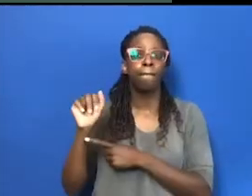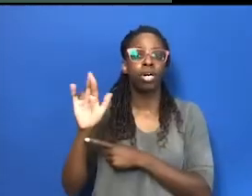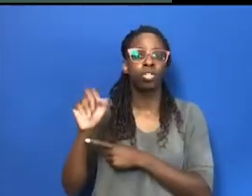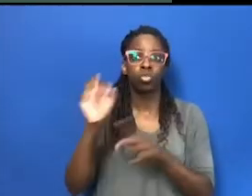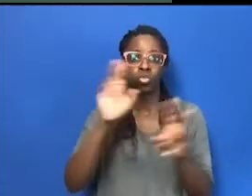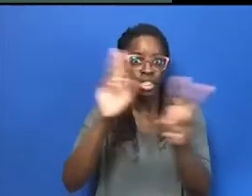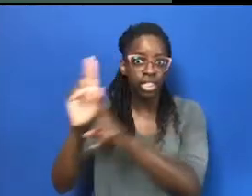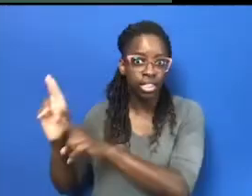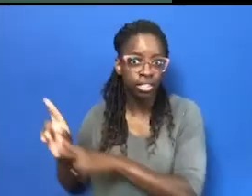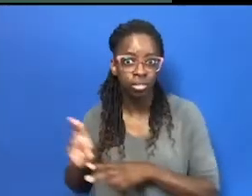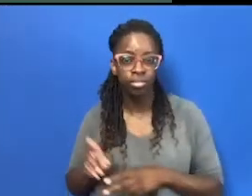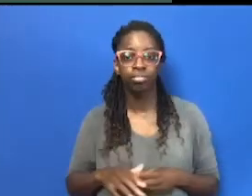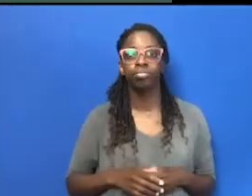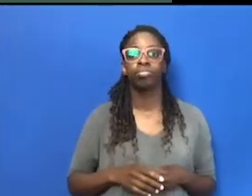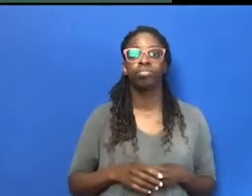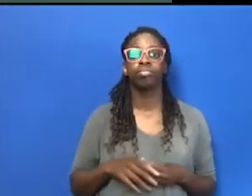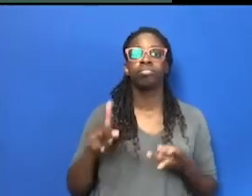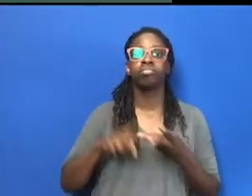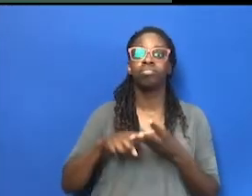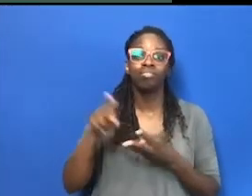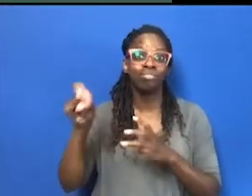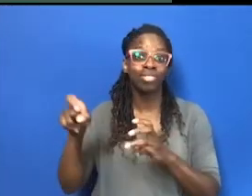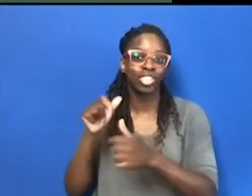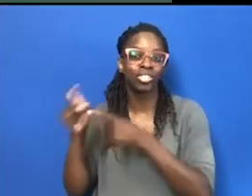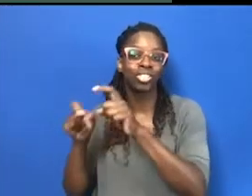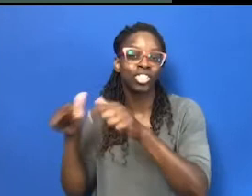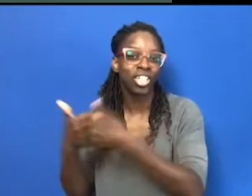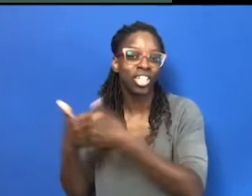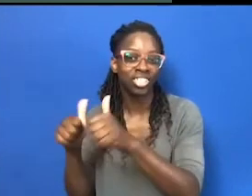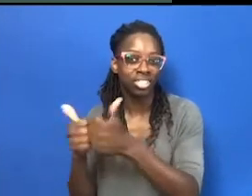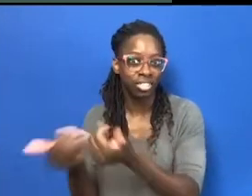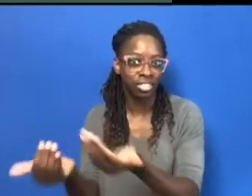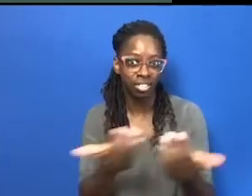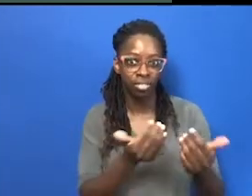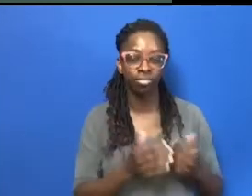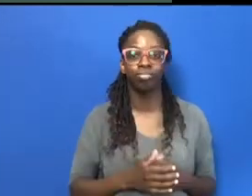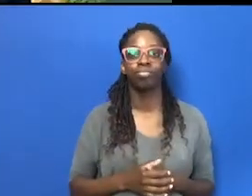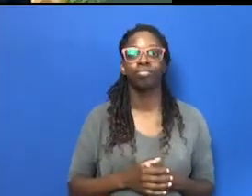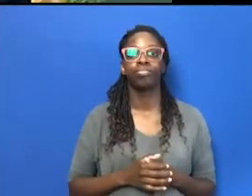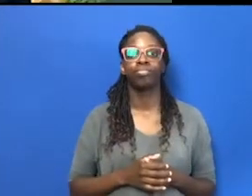provide challenges; and 4, implement instructional trials.